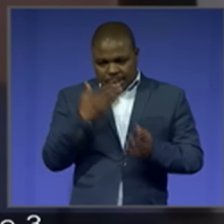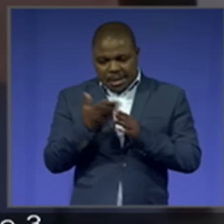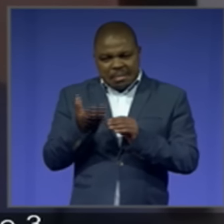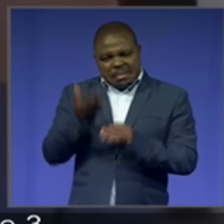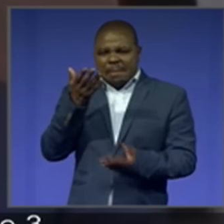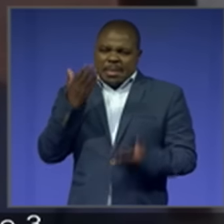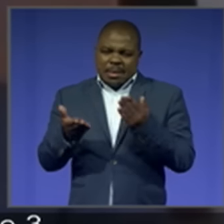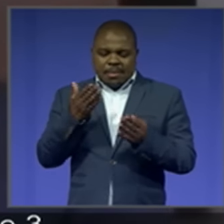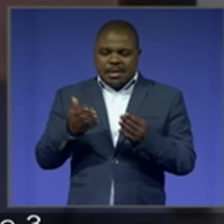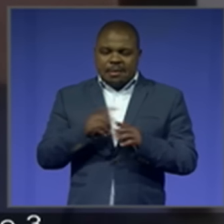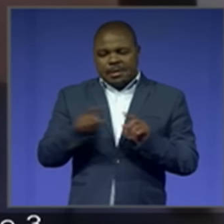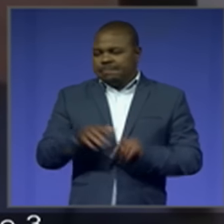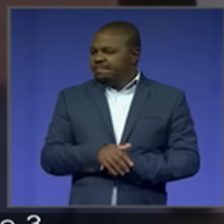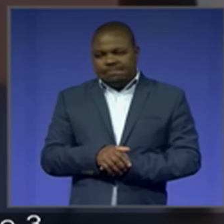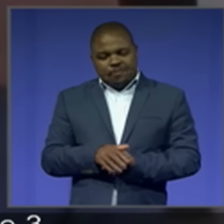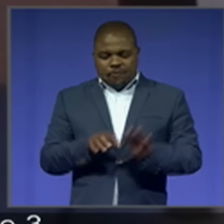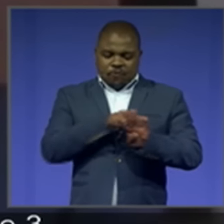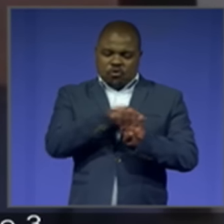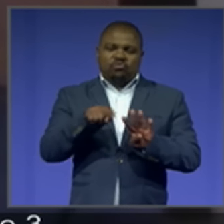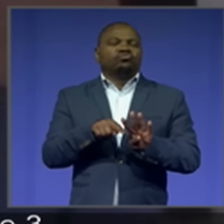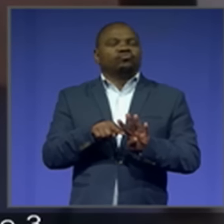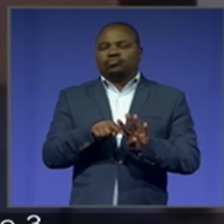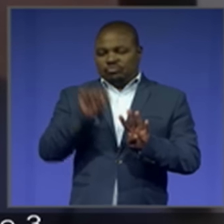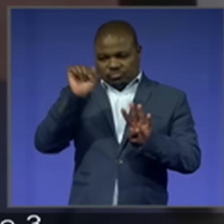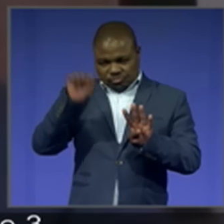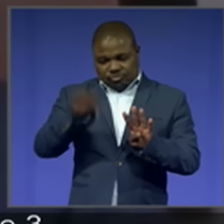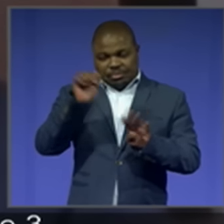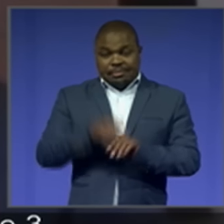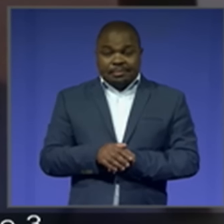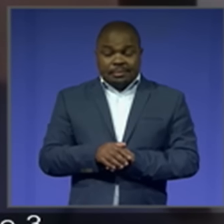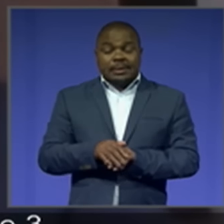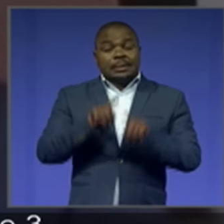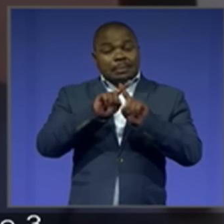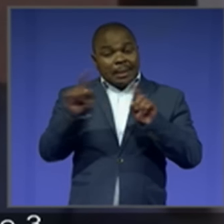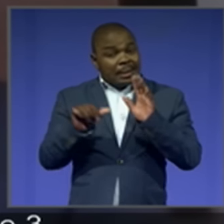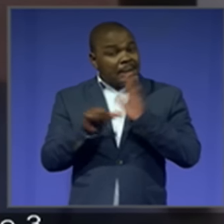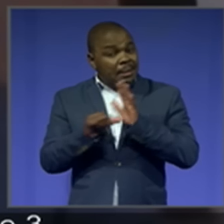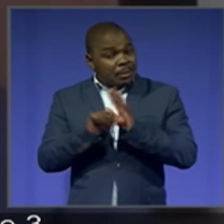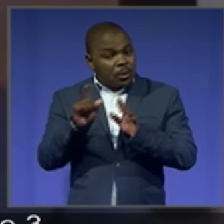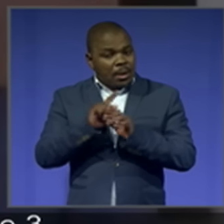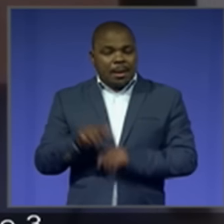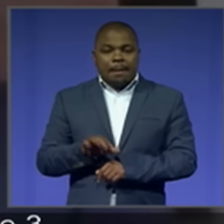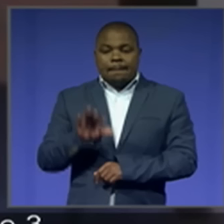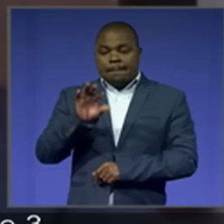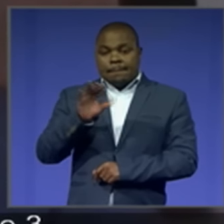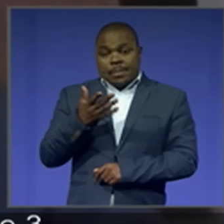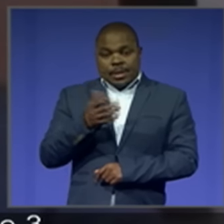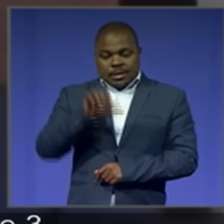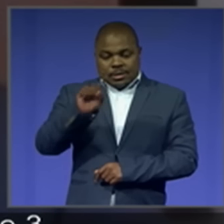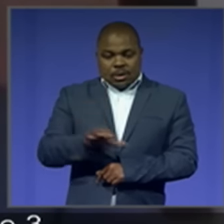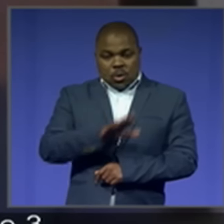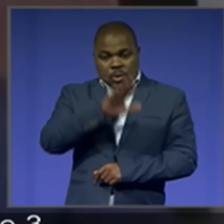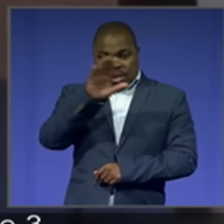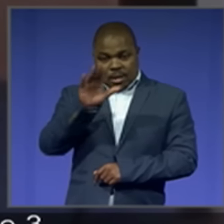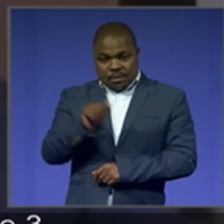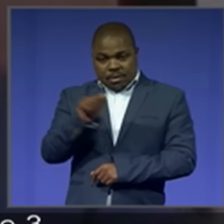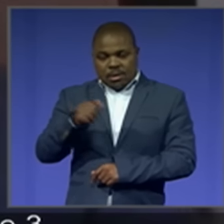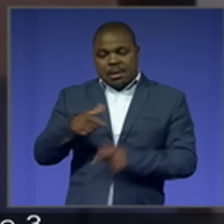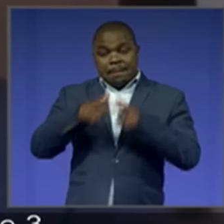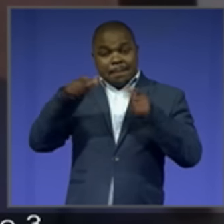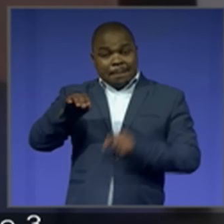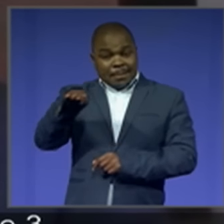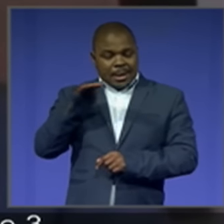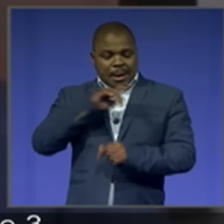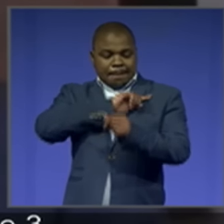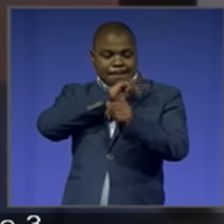nyolla ka nako eno. Fela taba kgolo ke hore hopola hore the mandate ya the South African Reserve Bank ke hore